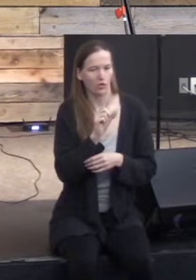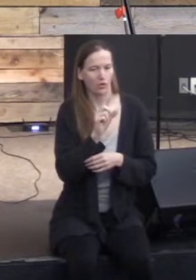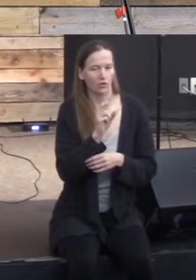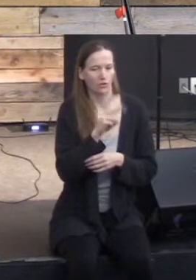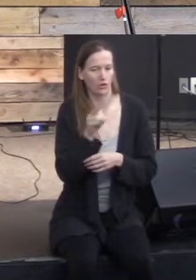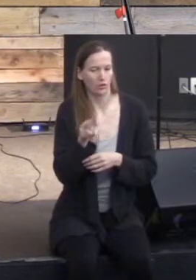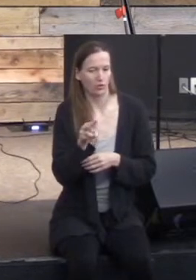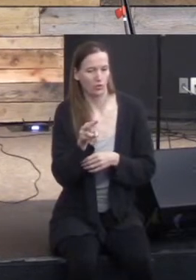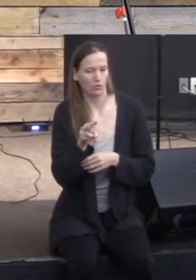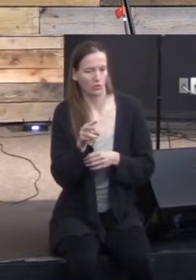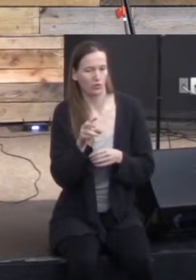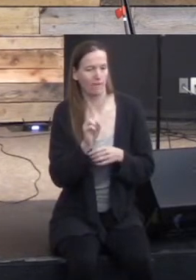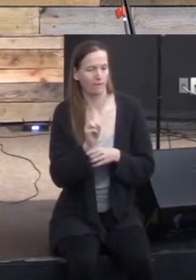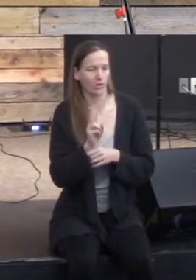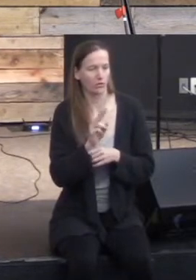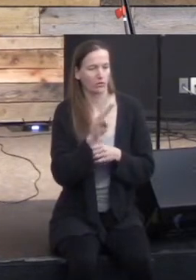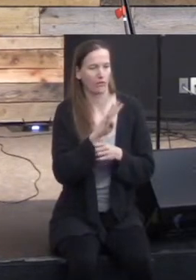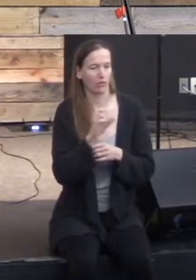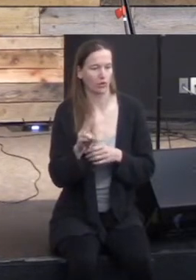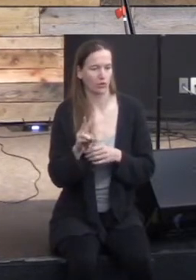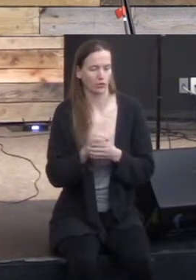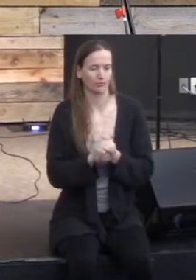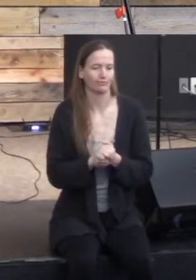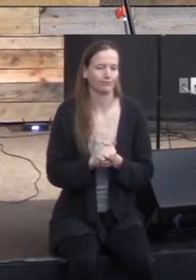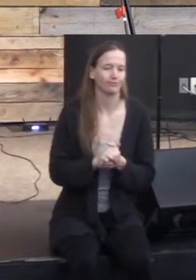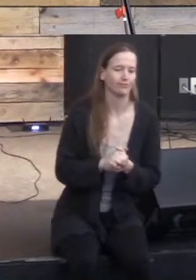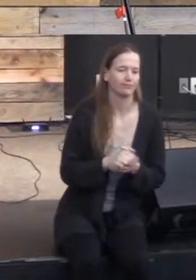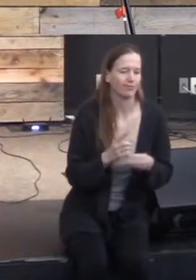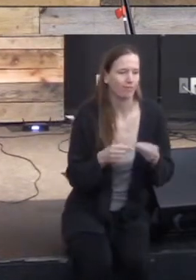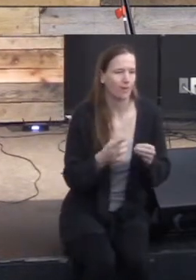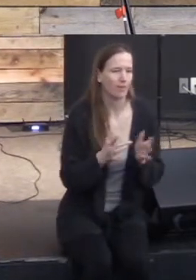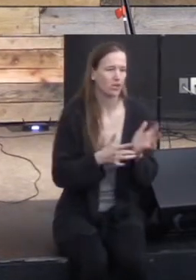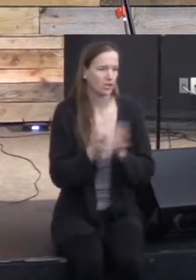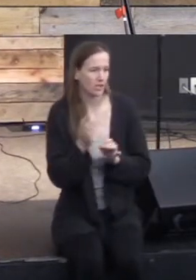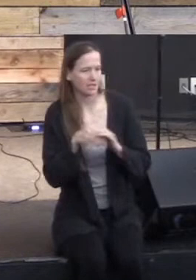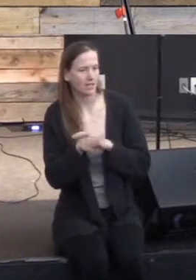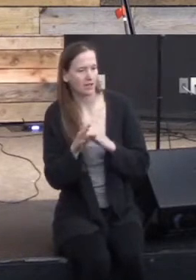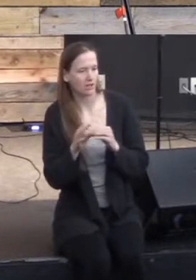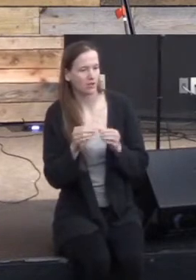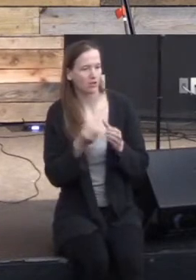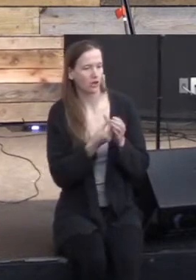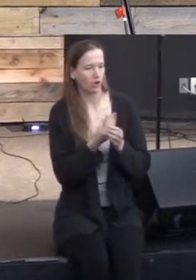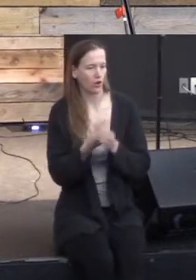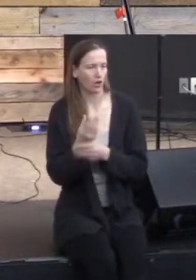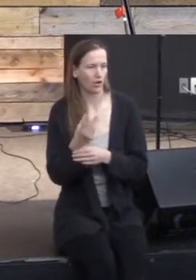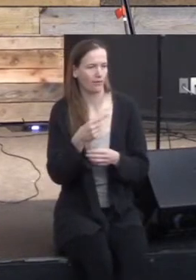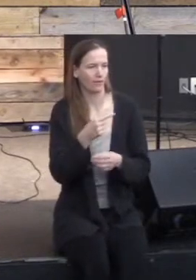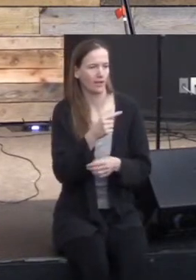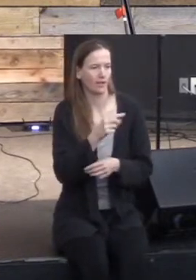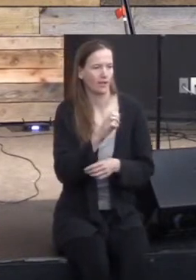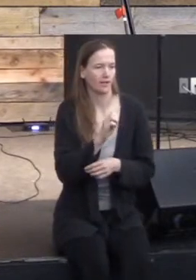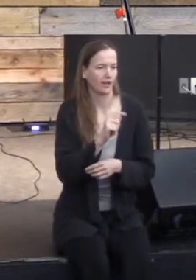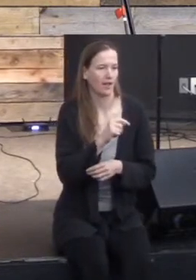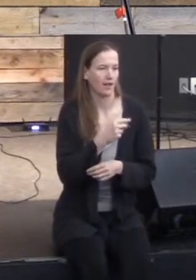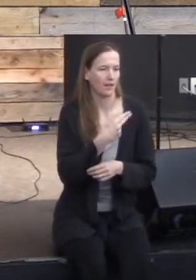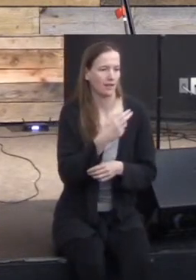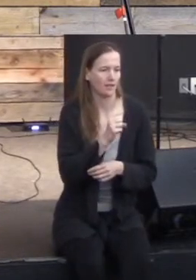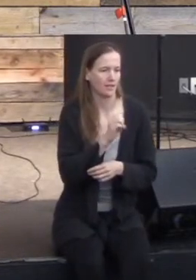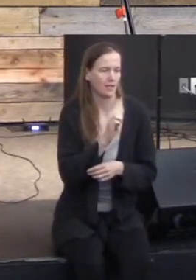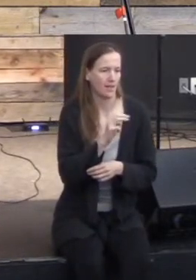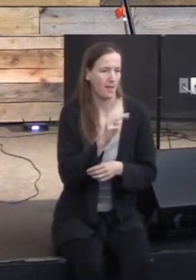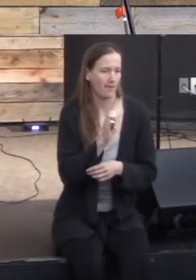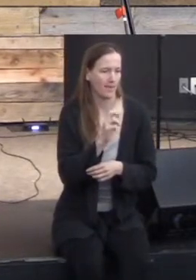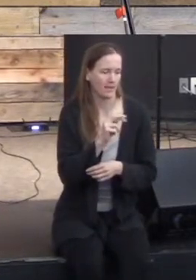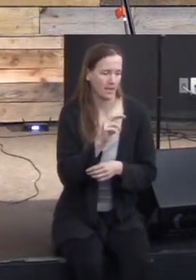22:42. During this time, it's Jesus in the Garden of Gethsemane, and he's praying. And in one of his prayers,